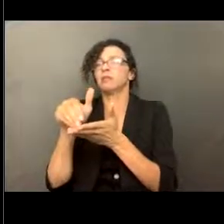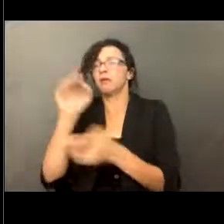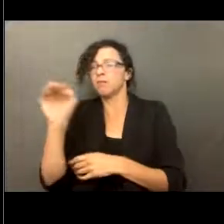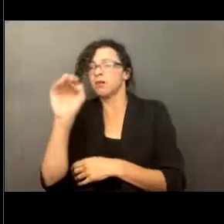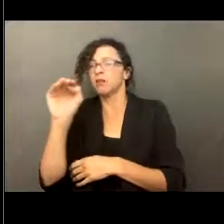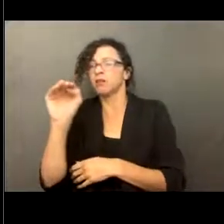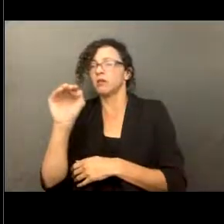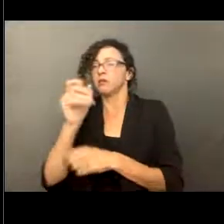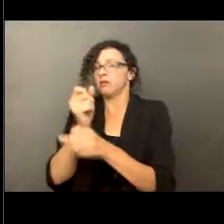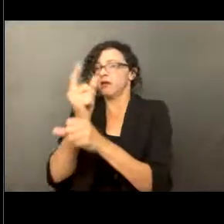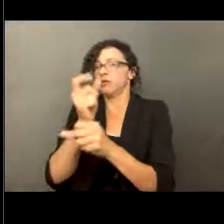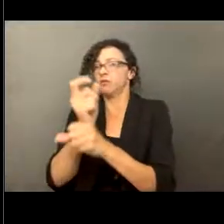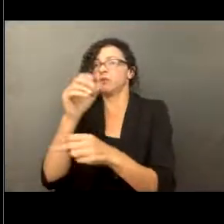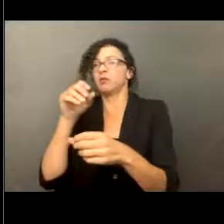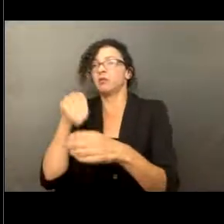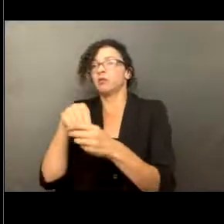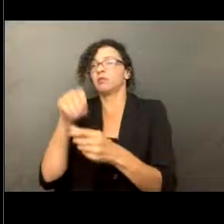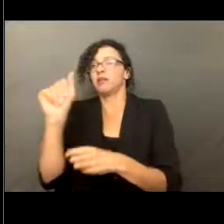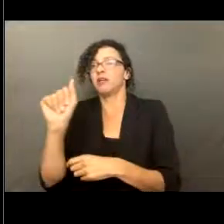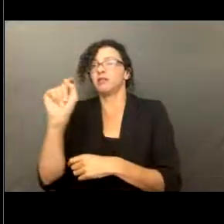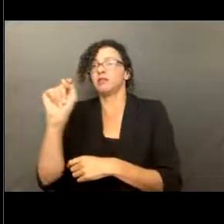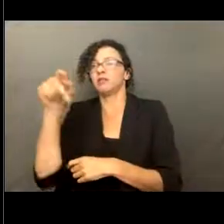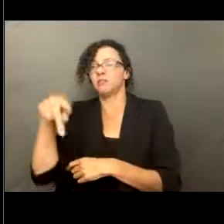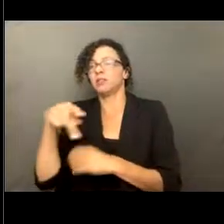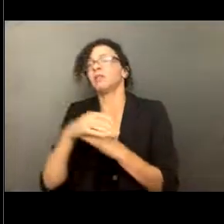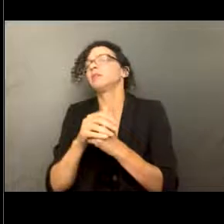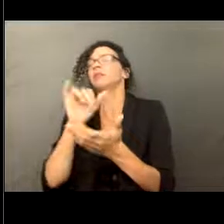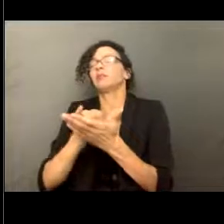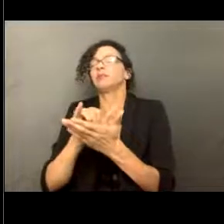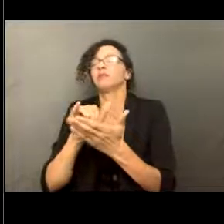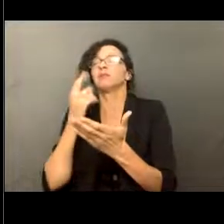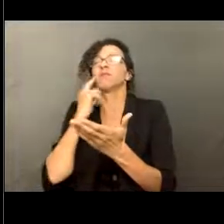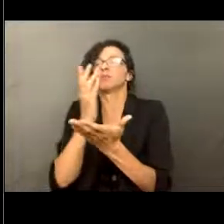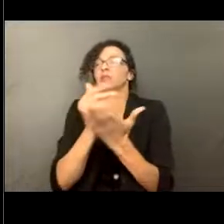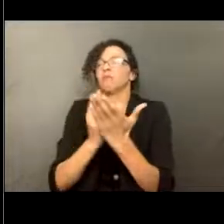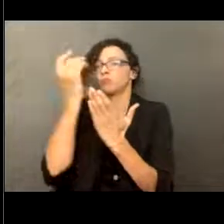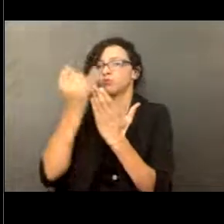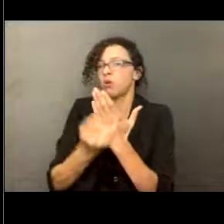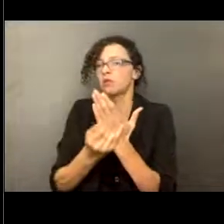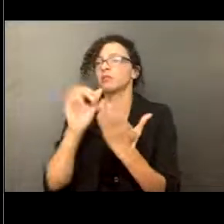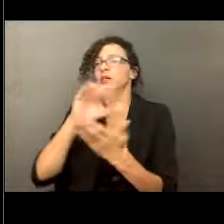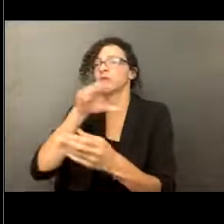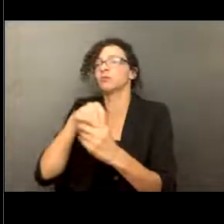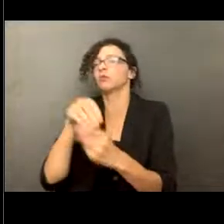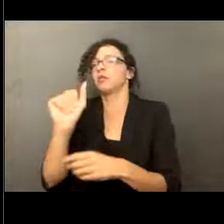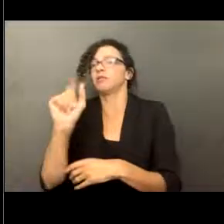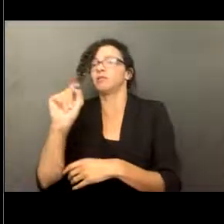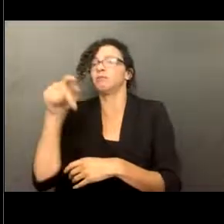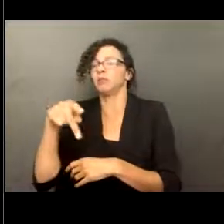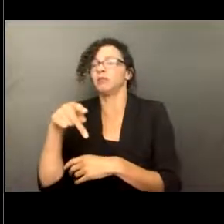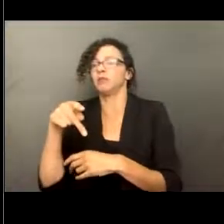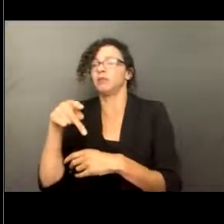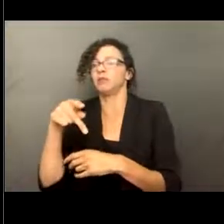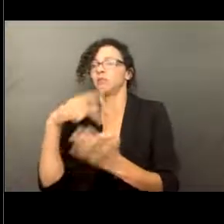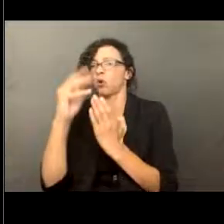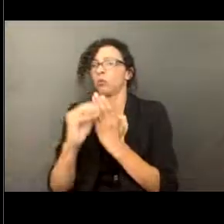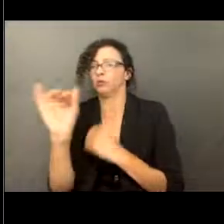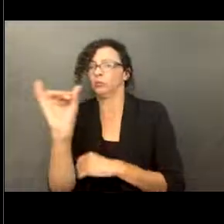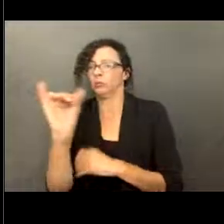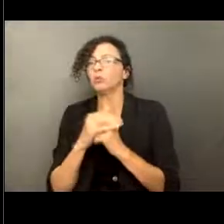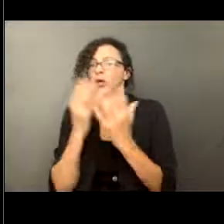standalone projects versus some of the complete streets that also include some ATP programs as well. So I wanted you to have this. It will